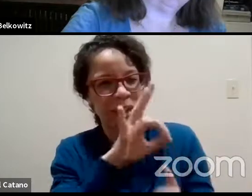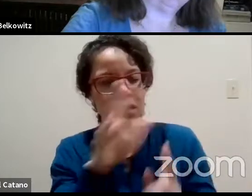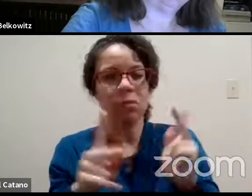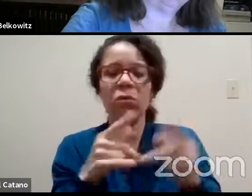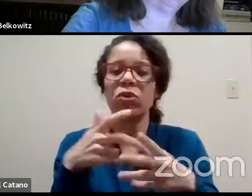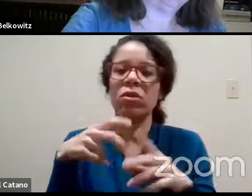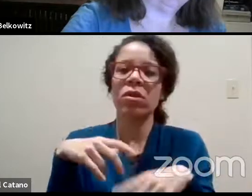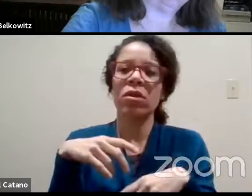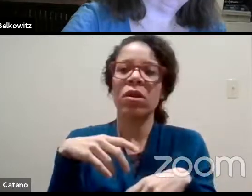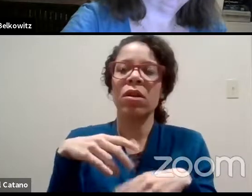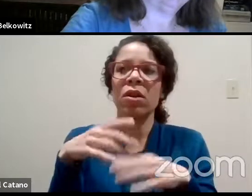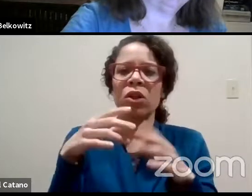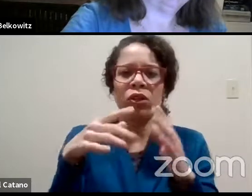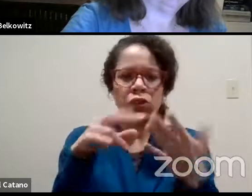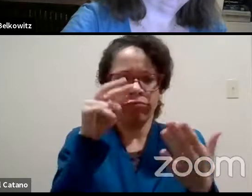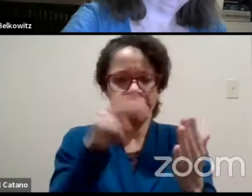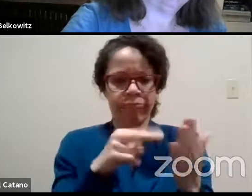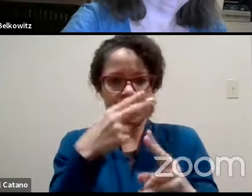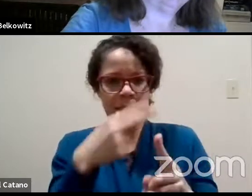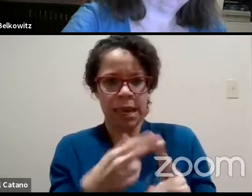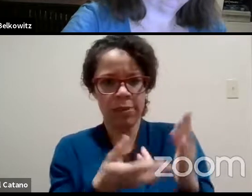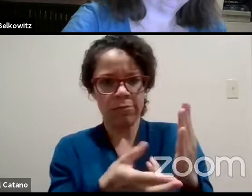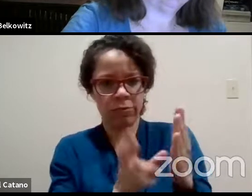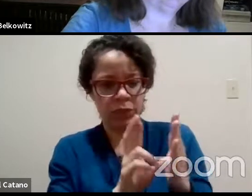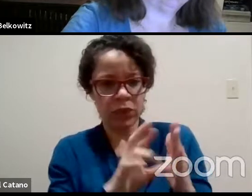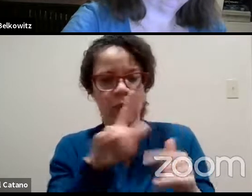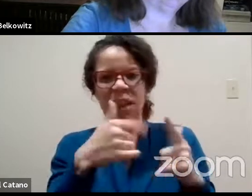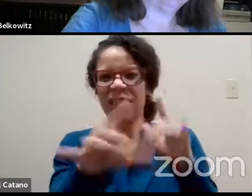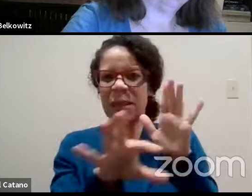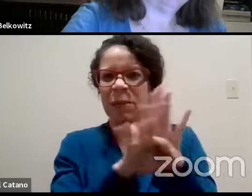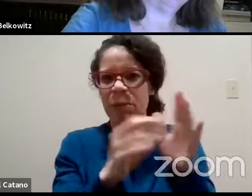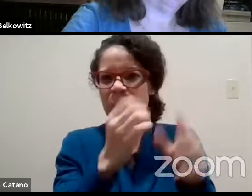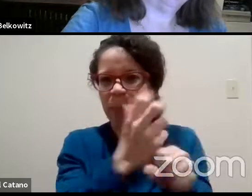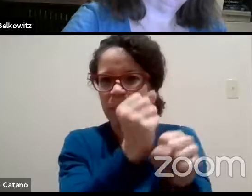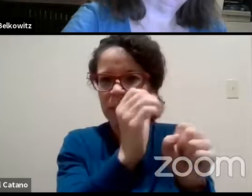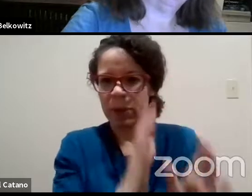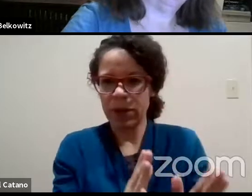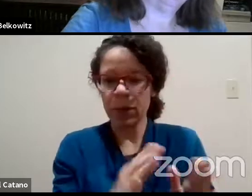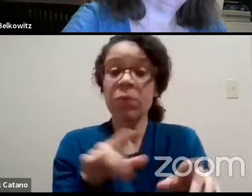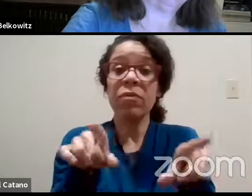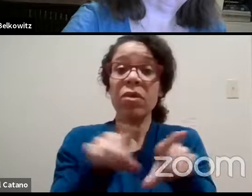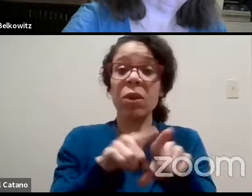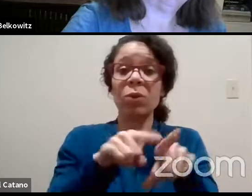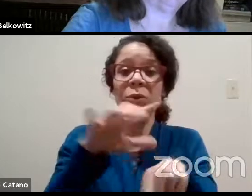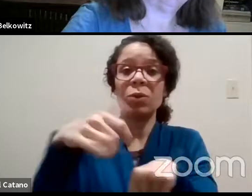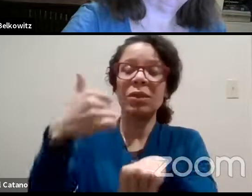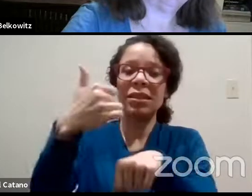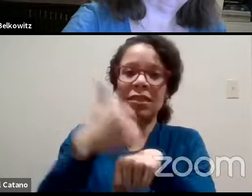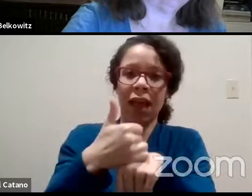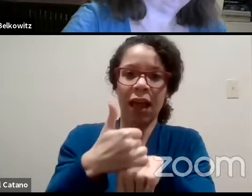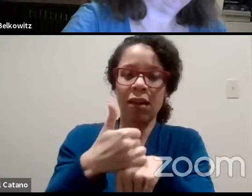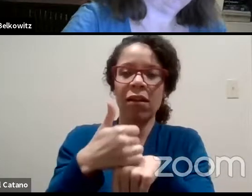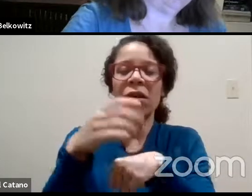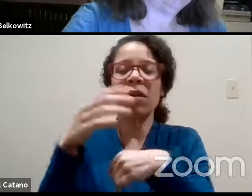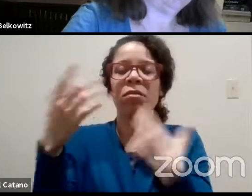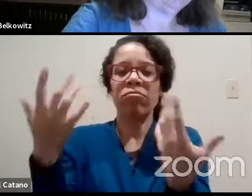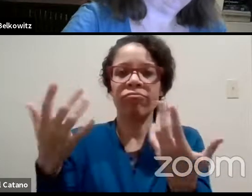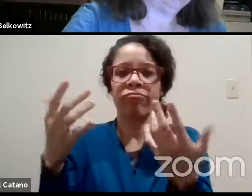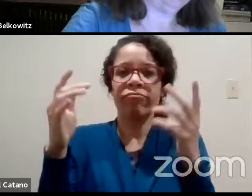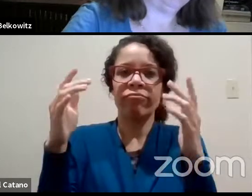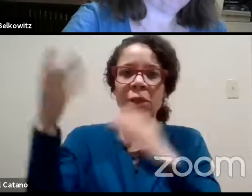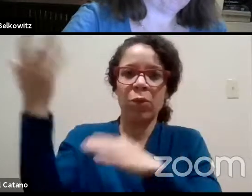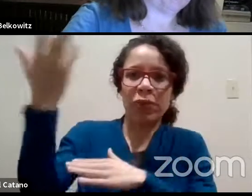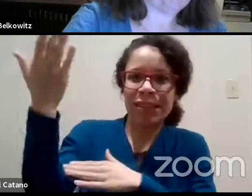review the nominations and select the winners, and then putting together, again with help, a